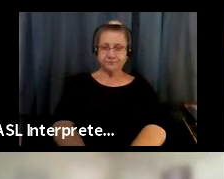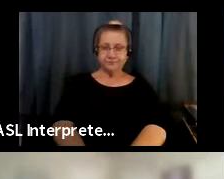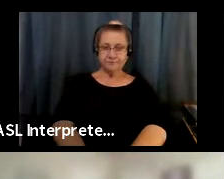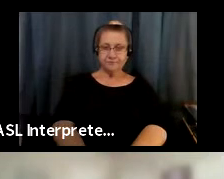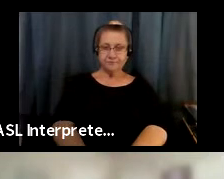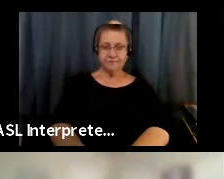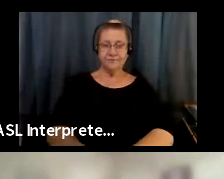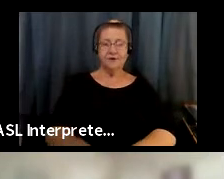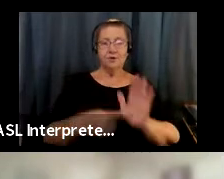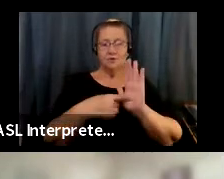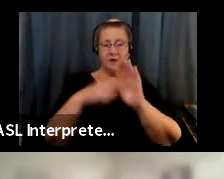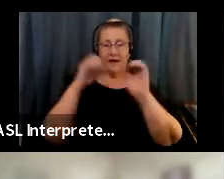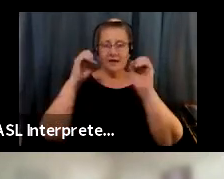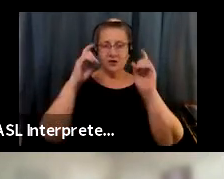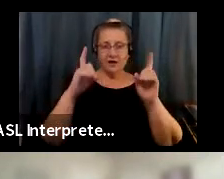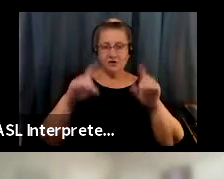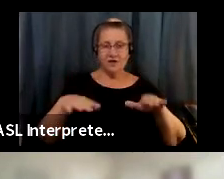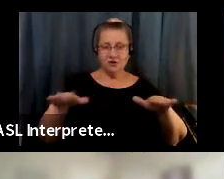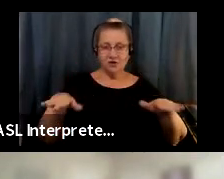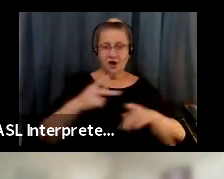sector. Carol?